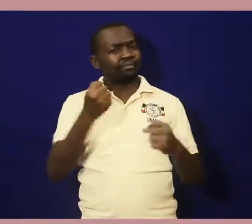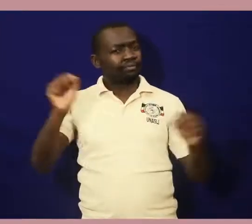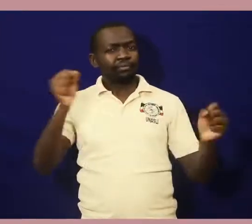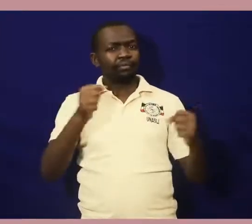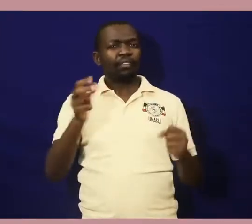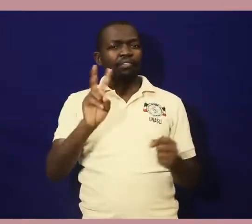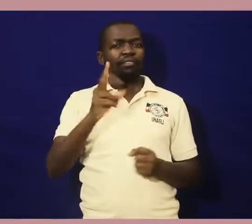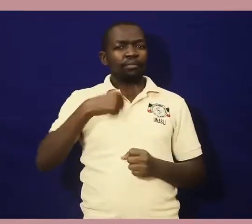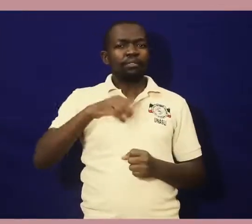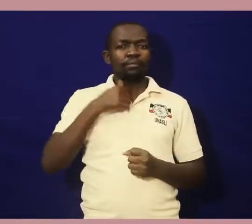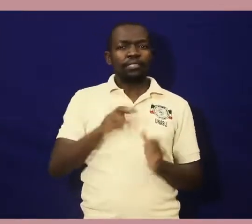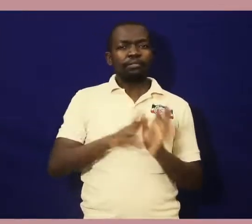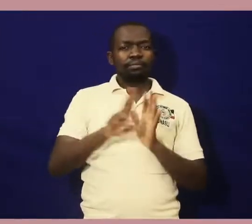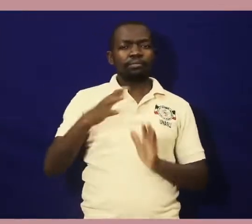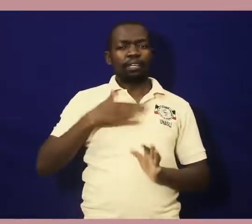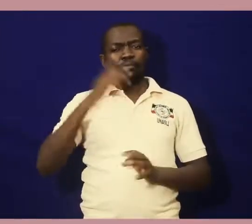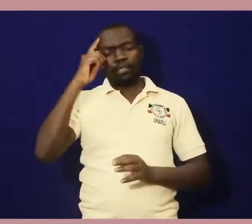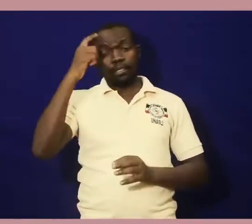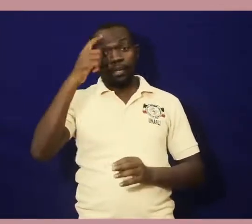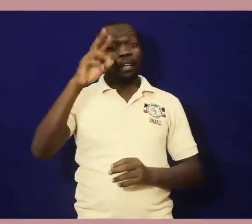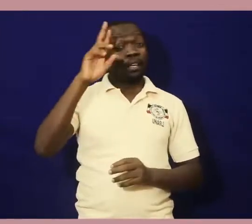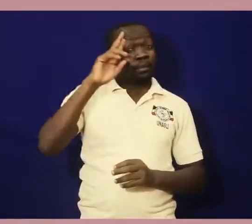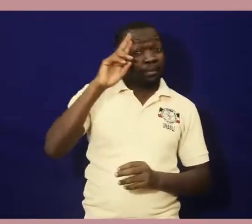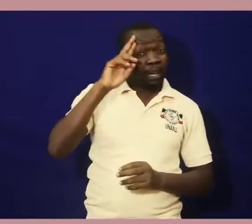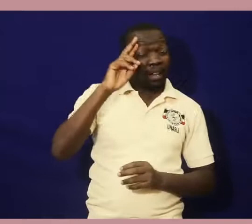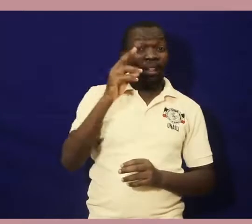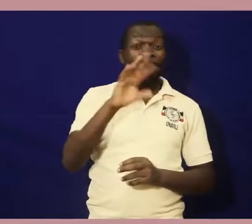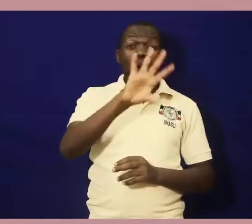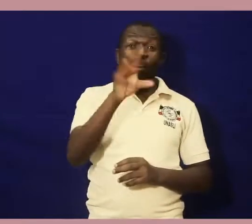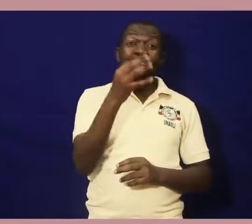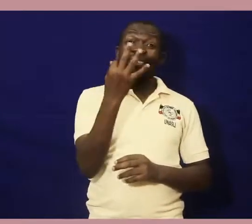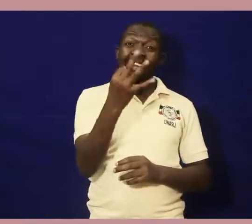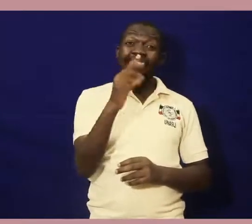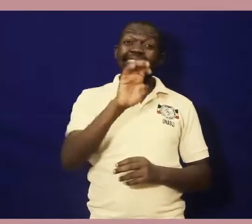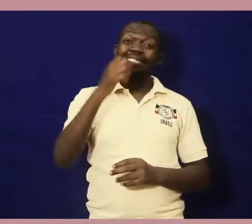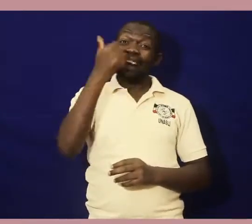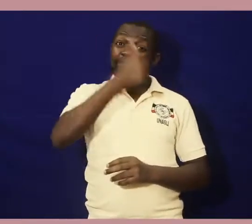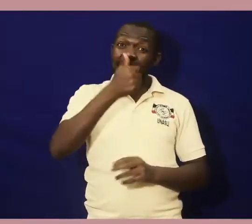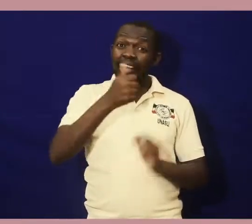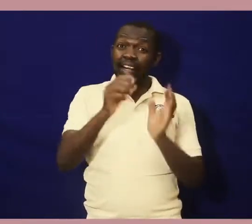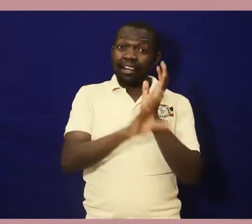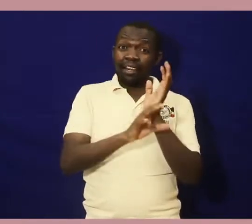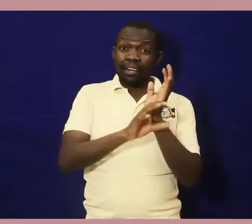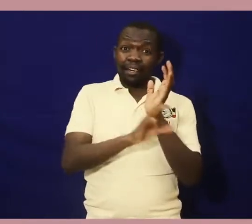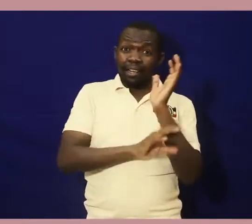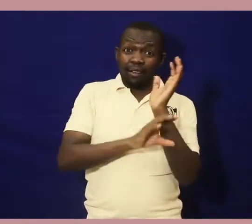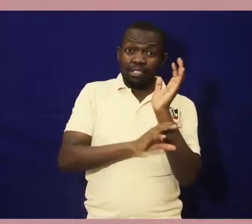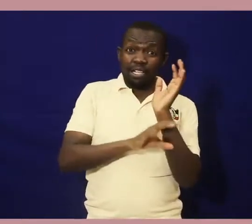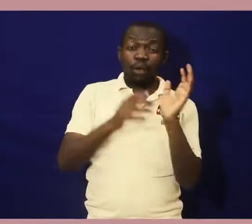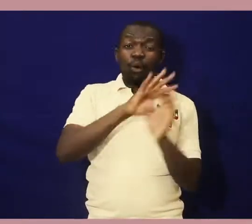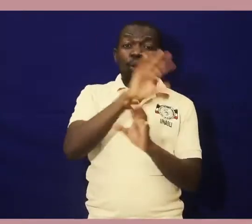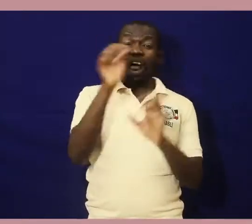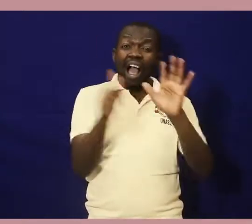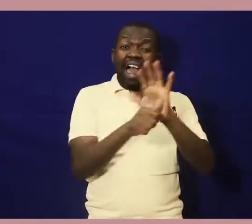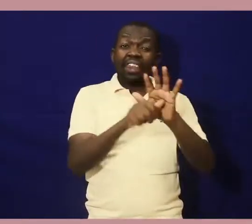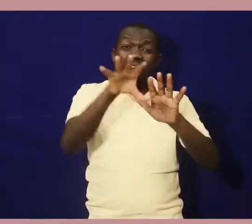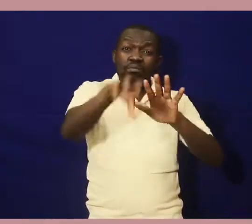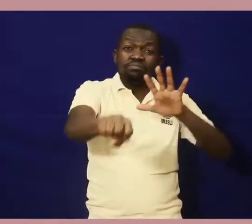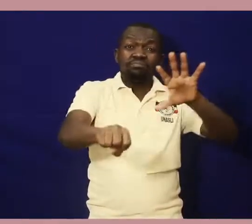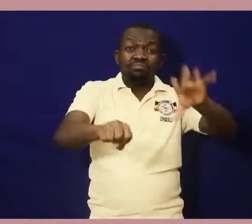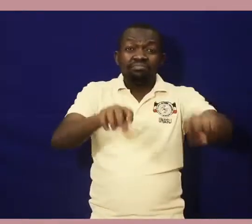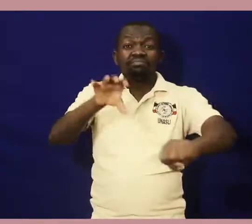government. Remember, all the 3 East African countries then were under colonial rule.